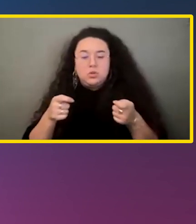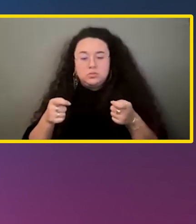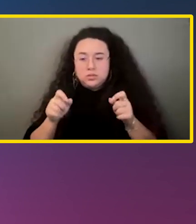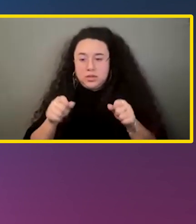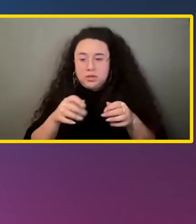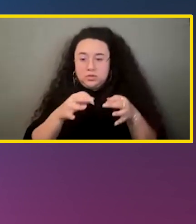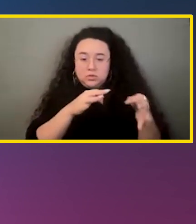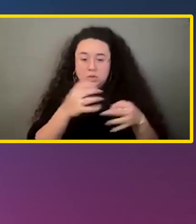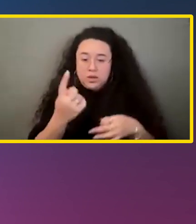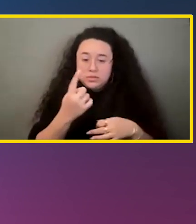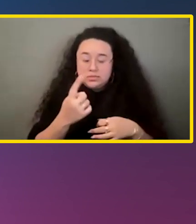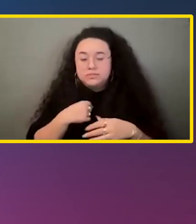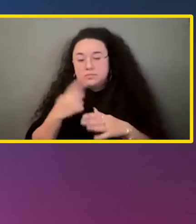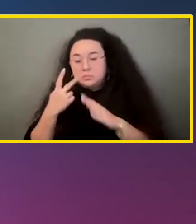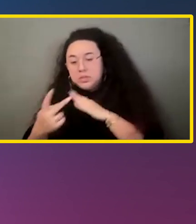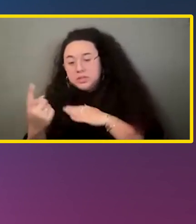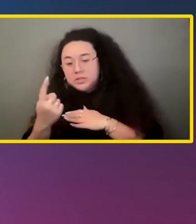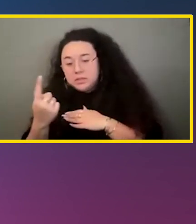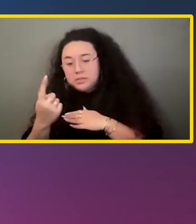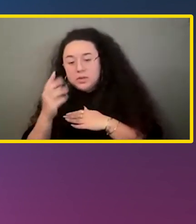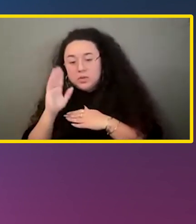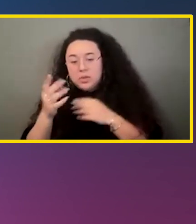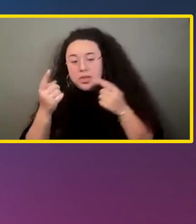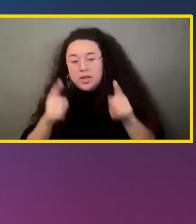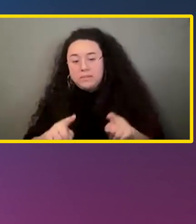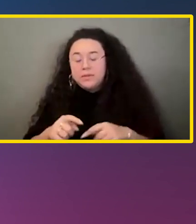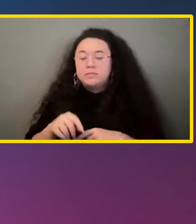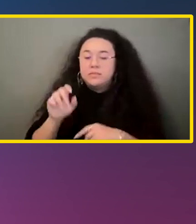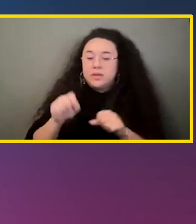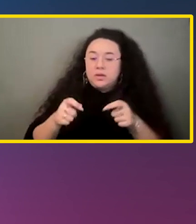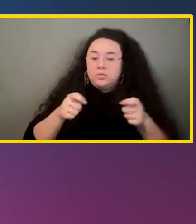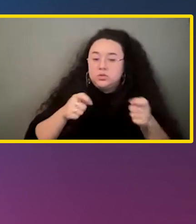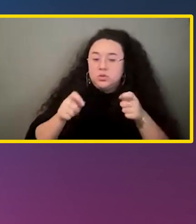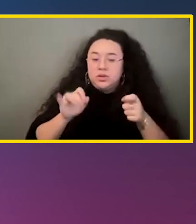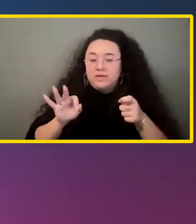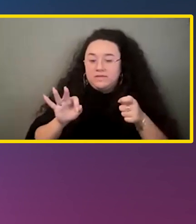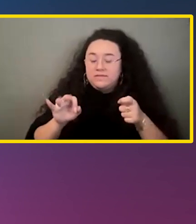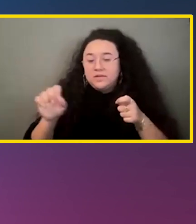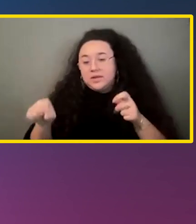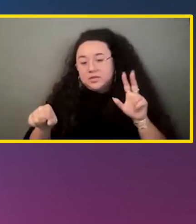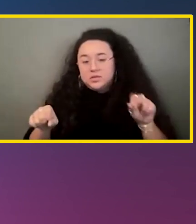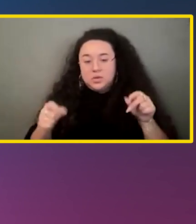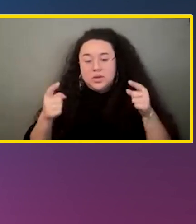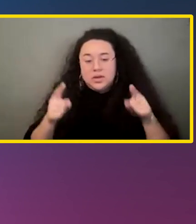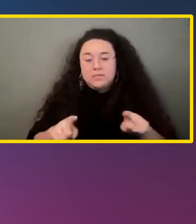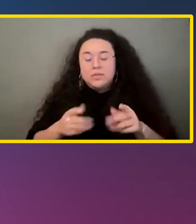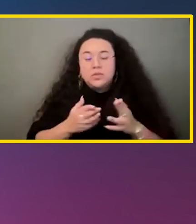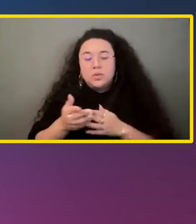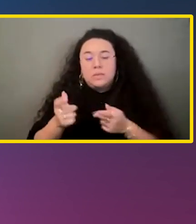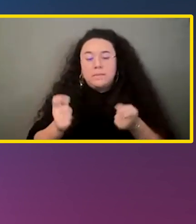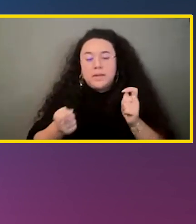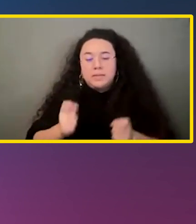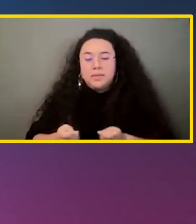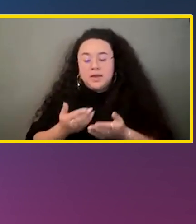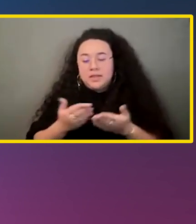you describe it? Can you predict if it's going to happen? And then can you control whether or not it happens by manipulating